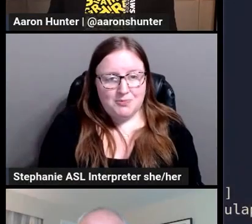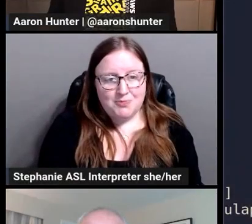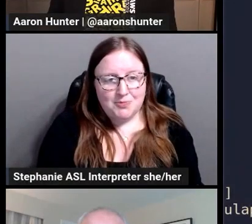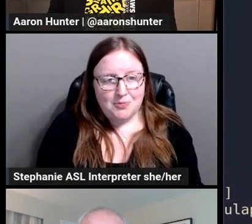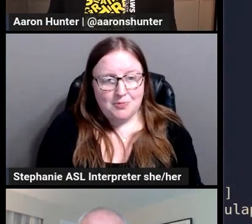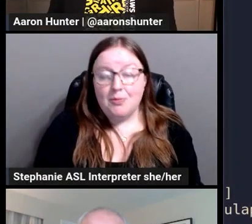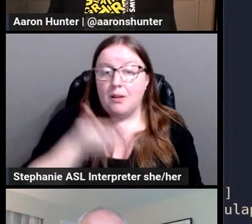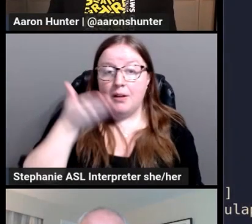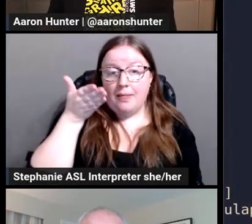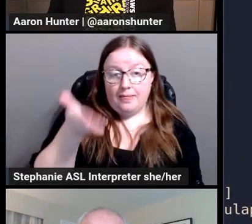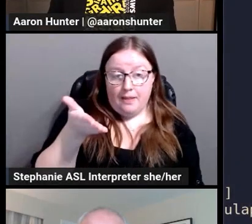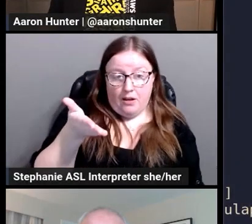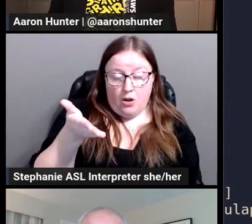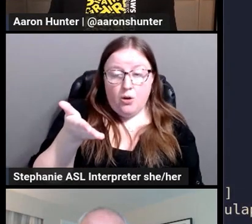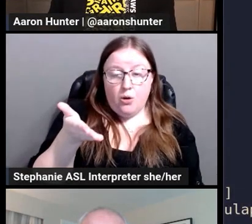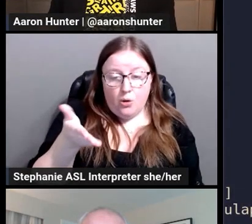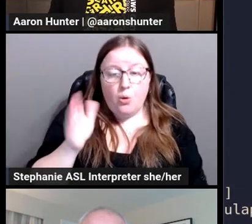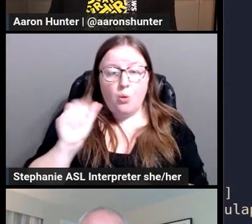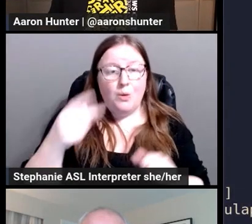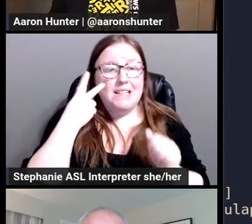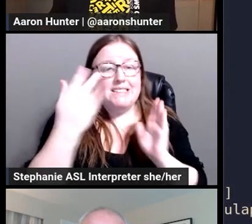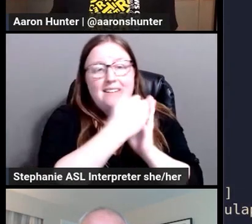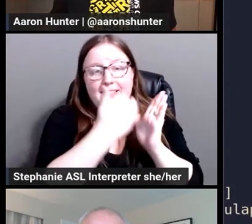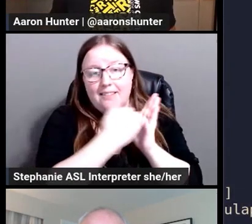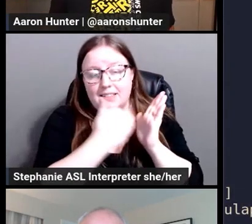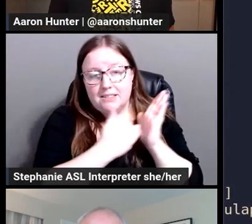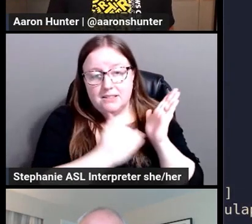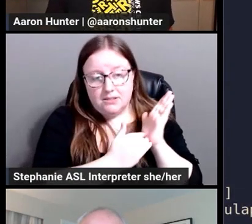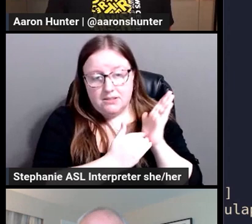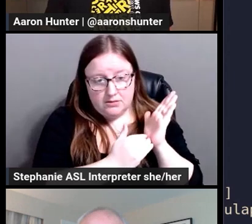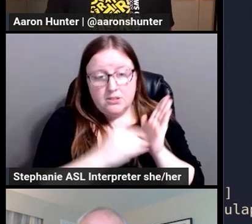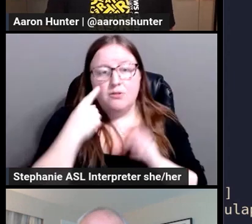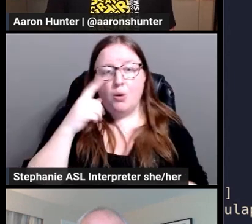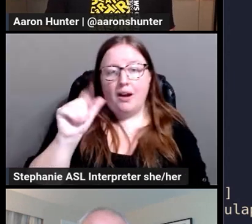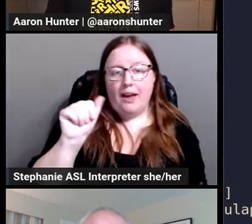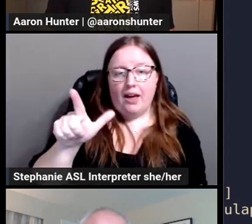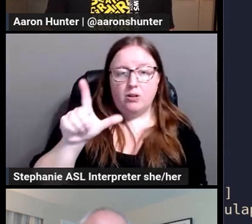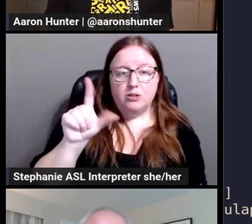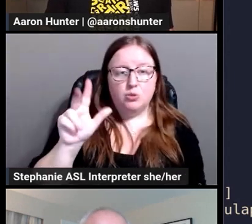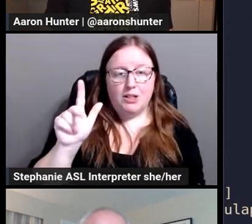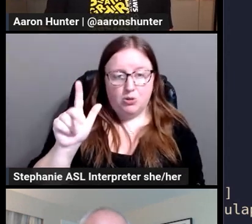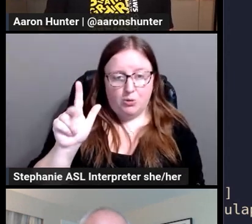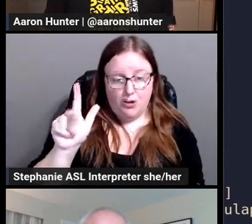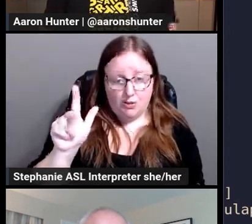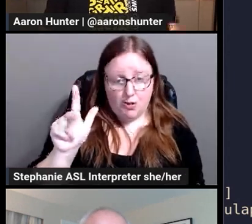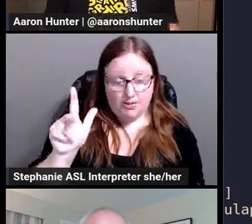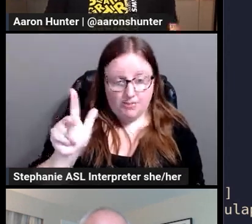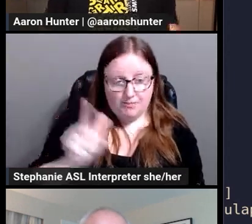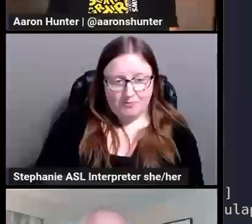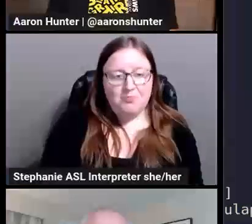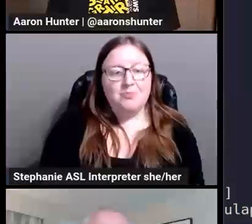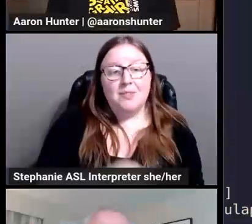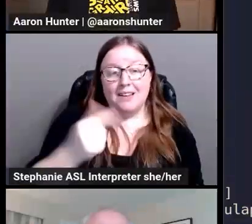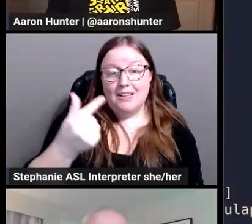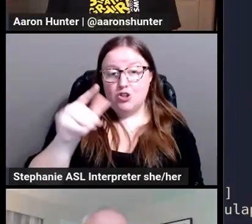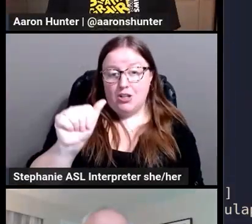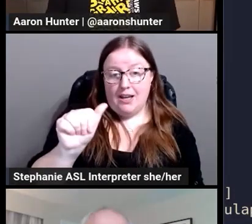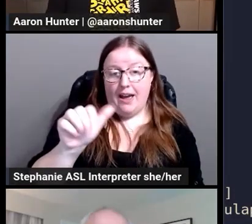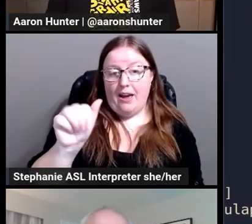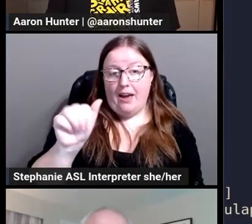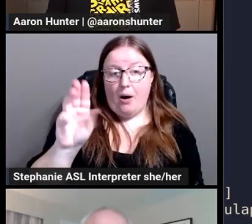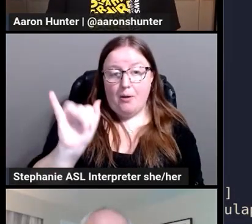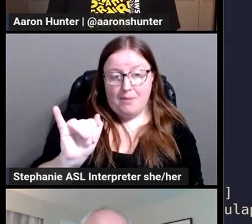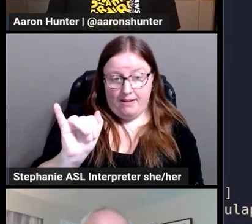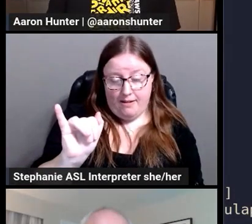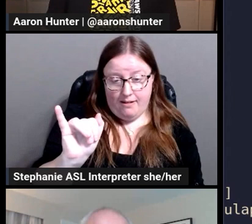So here I've got a list of our AL 2023 AMIs. The GA AMI, the first one that